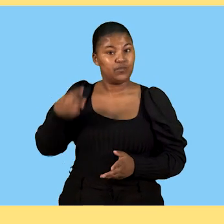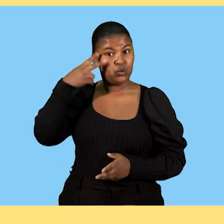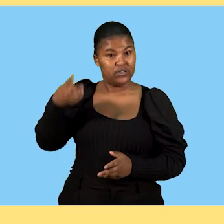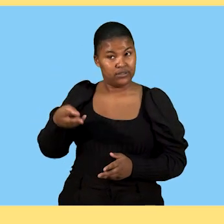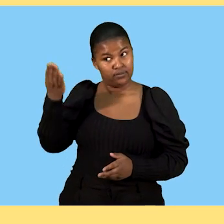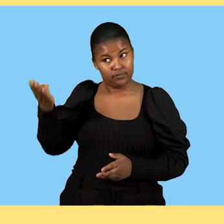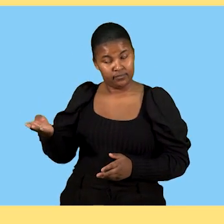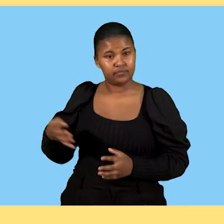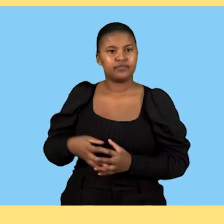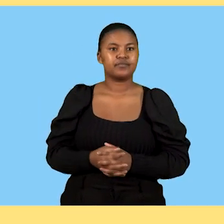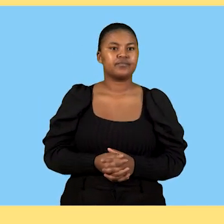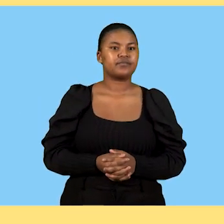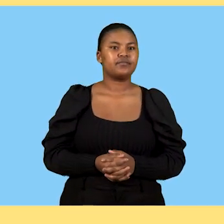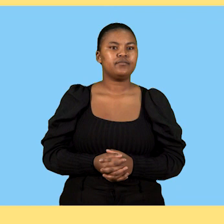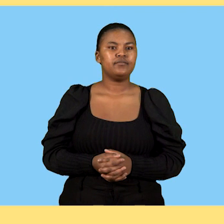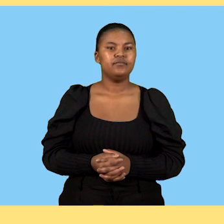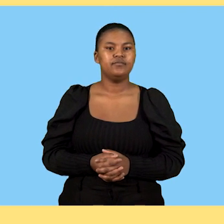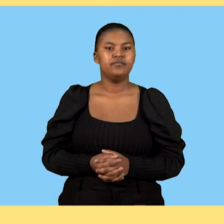as you can see over here.